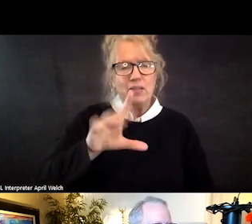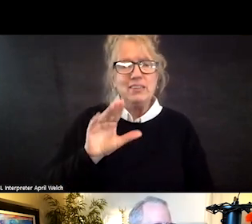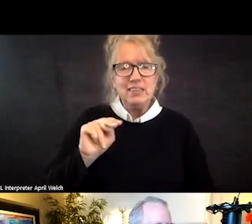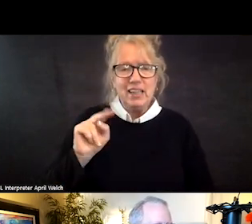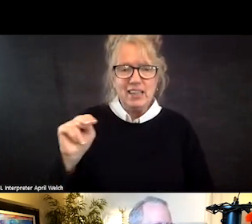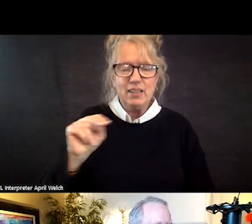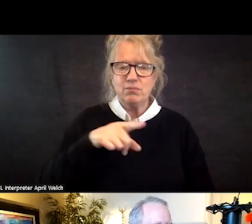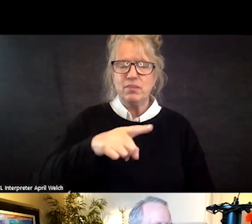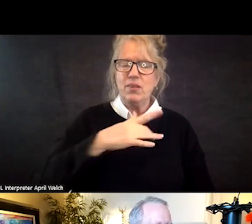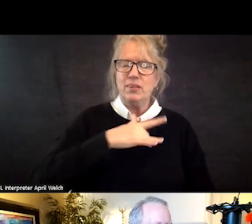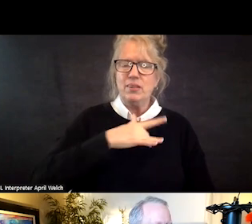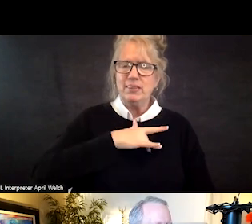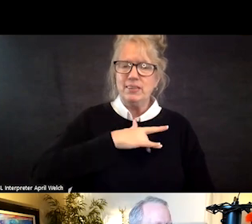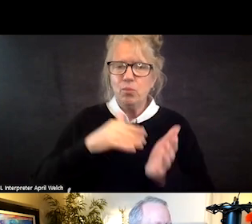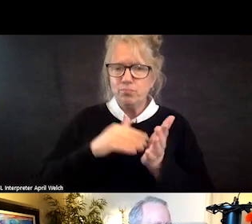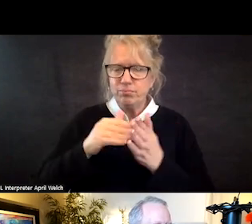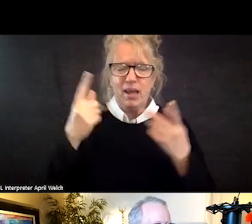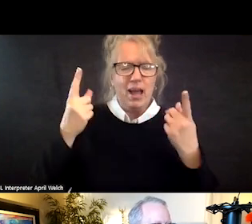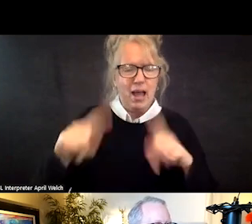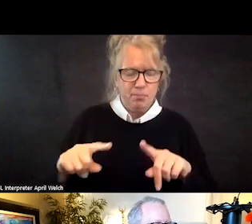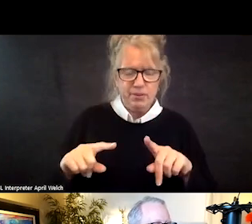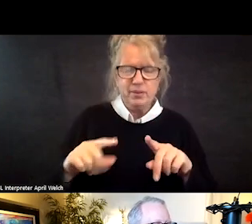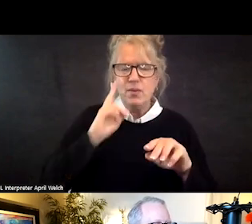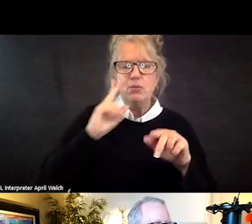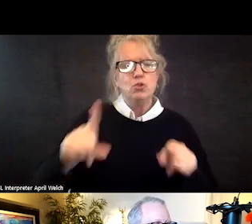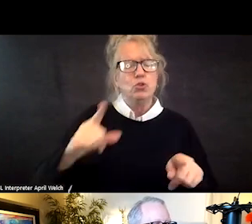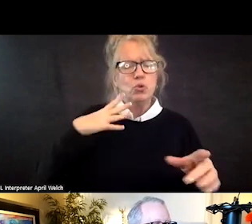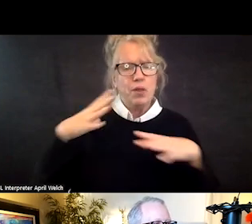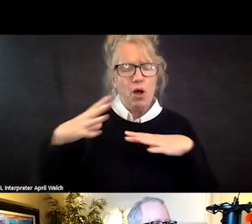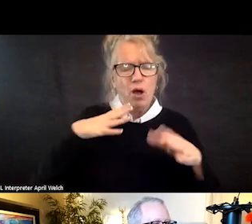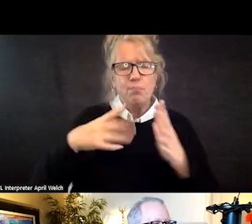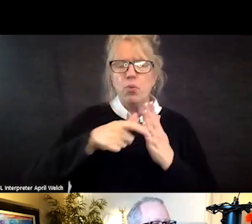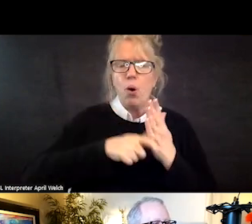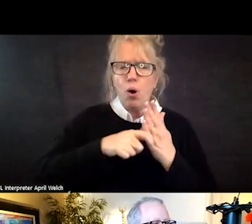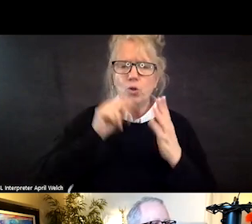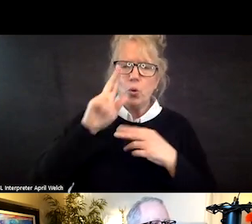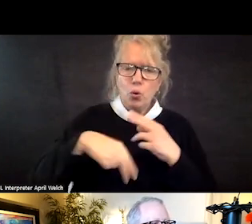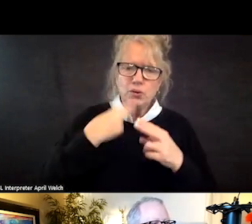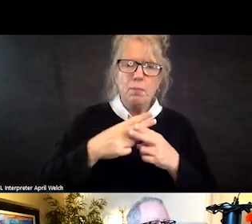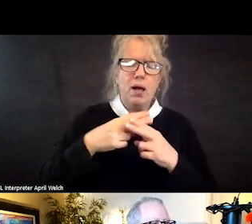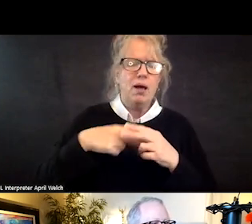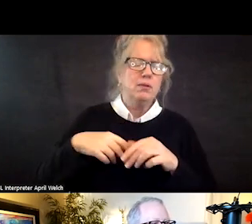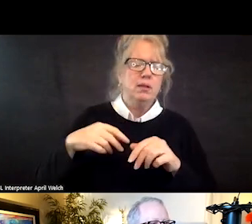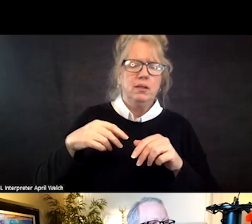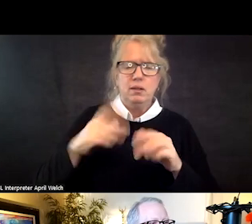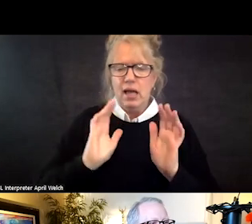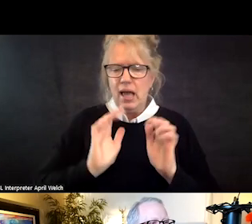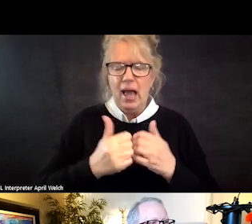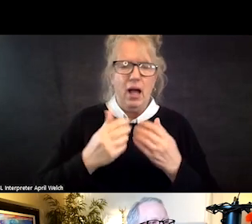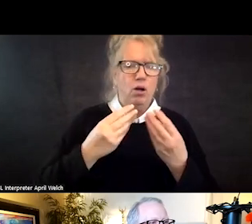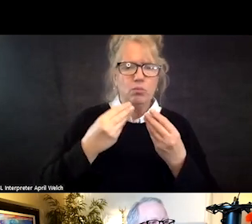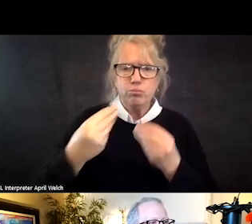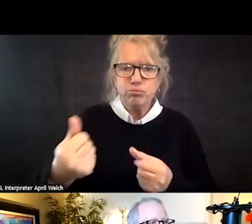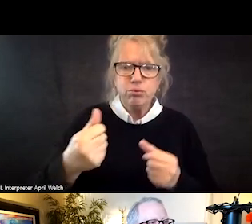a typical pattern that often comes forward throughout the holidays, is articles about struggling over the holidays and how to cope. So